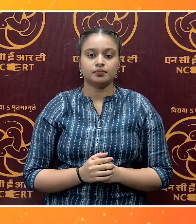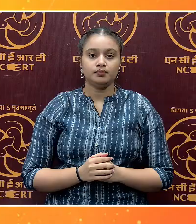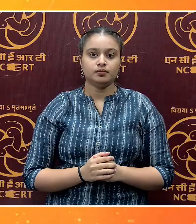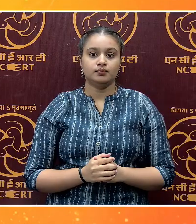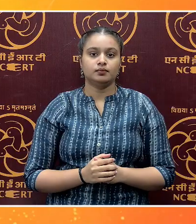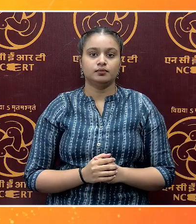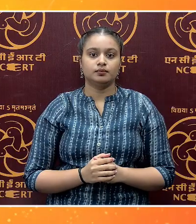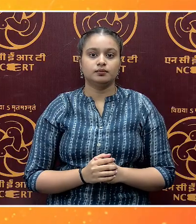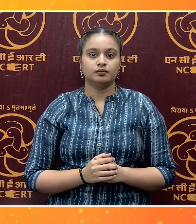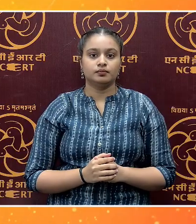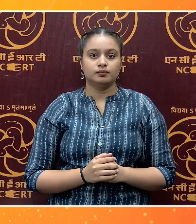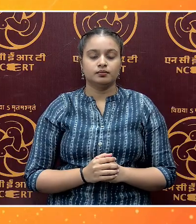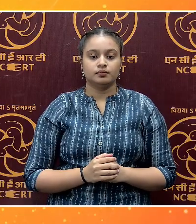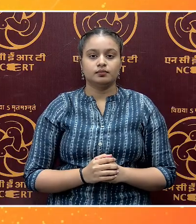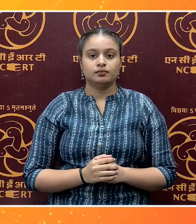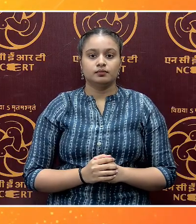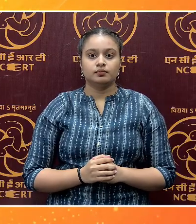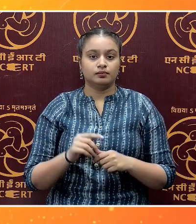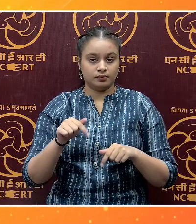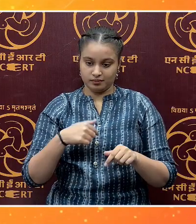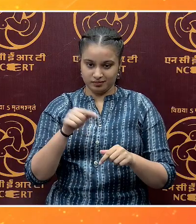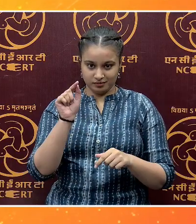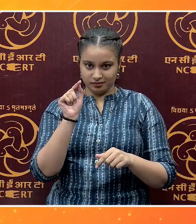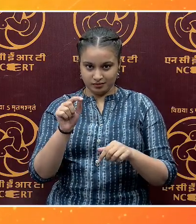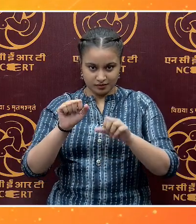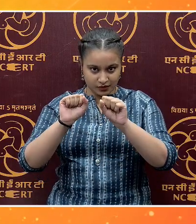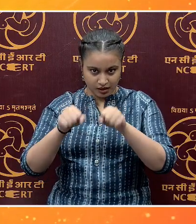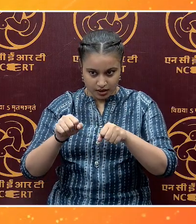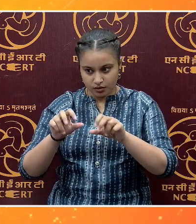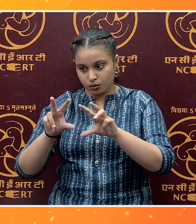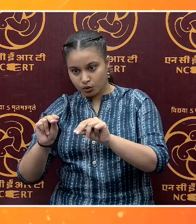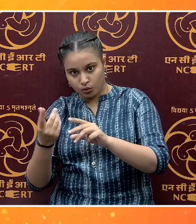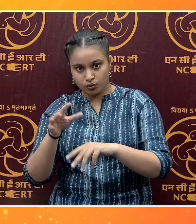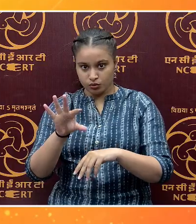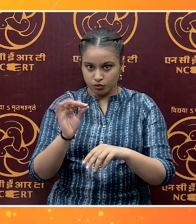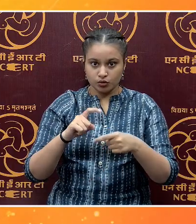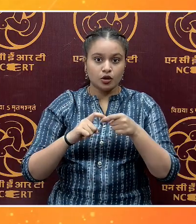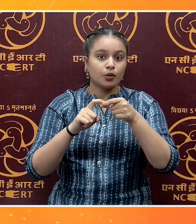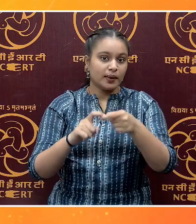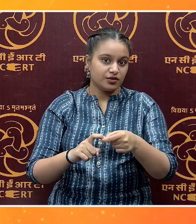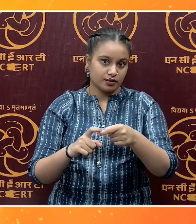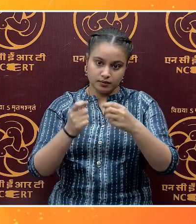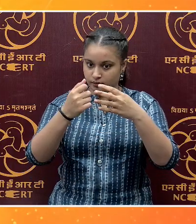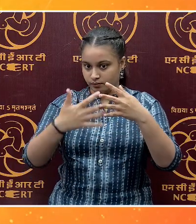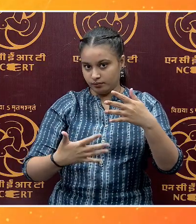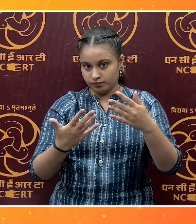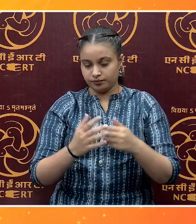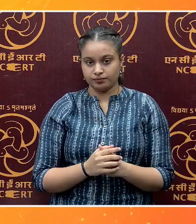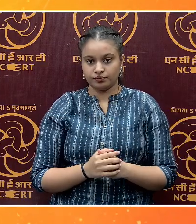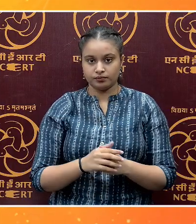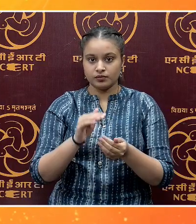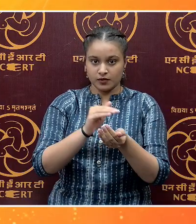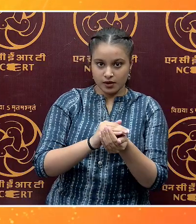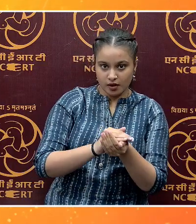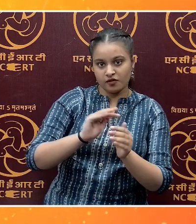Let's say as your leprosy cured person. I will click on yes or no based on the questions and save and